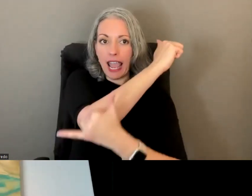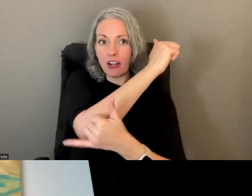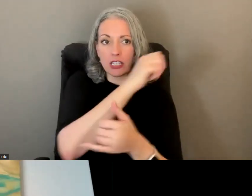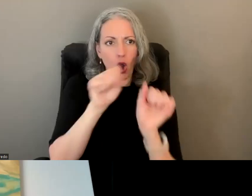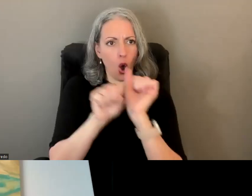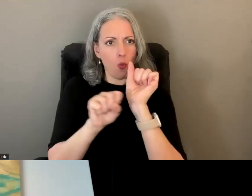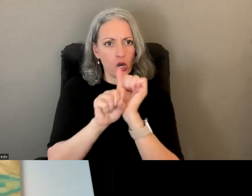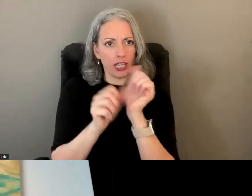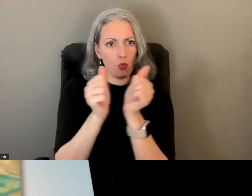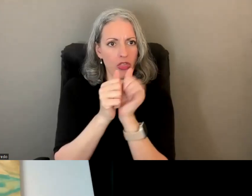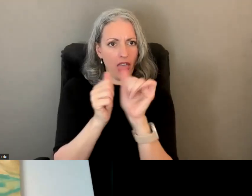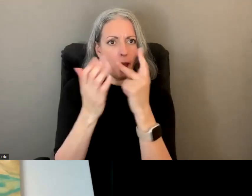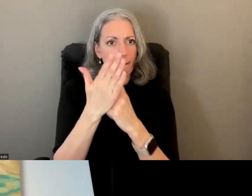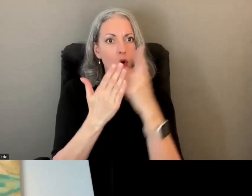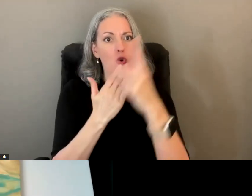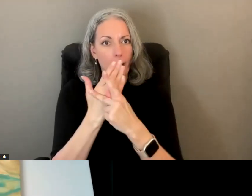that program.